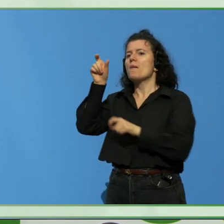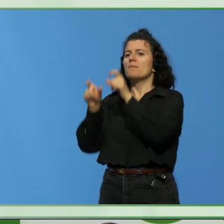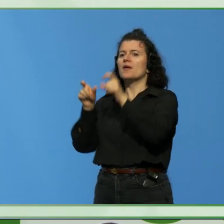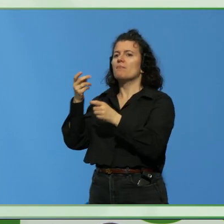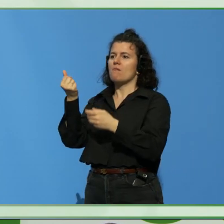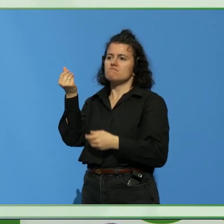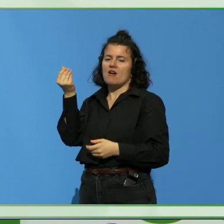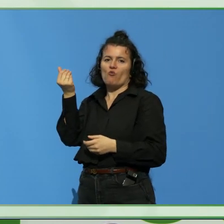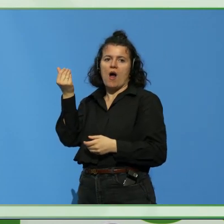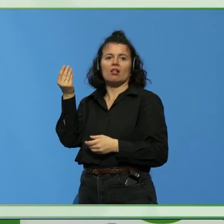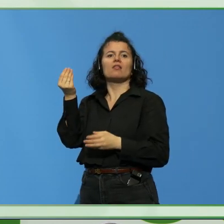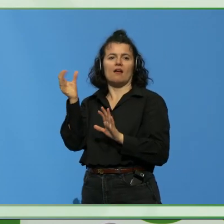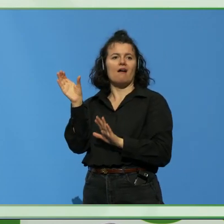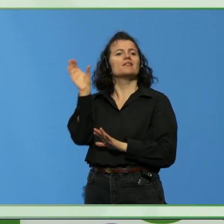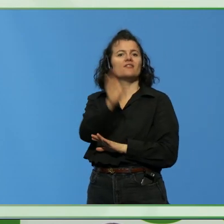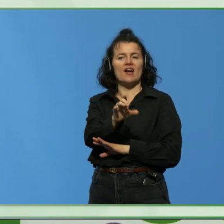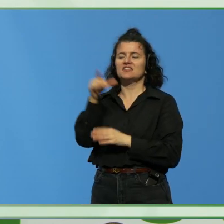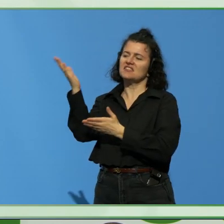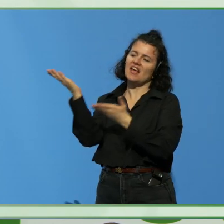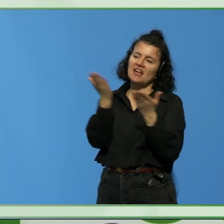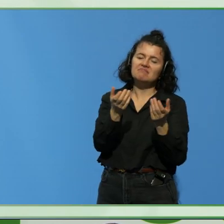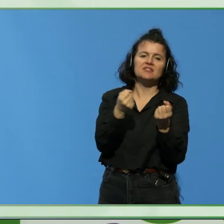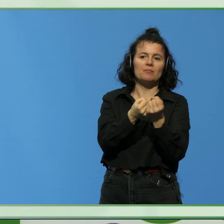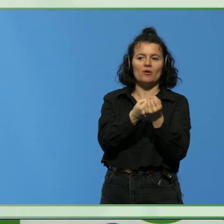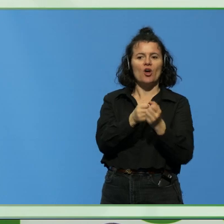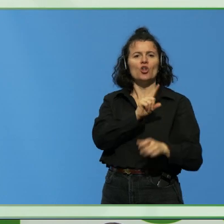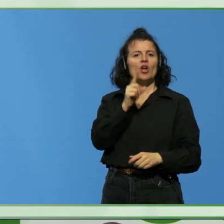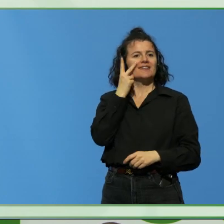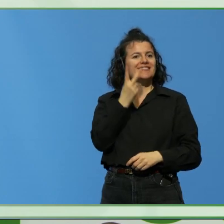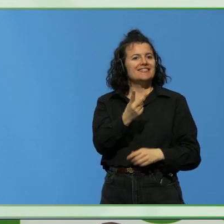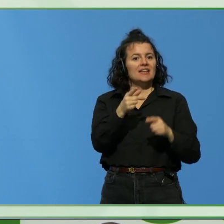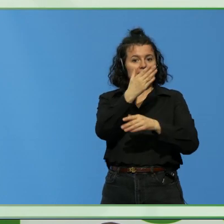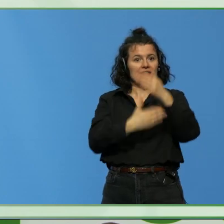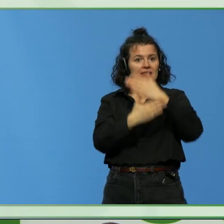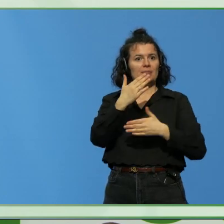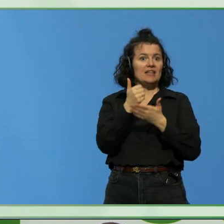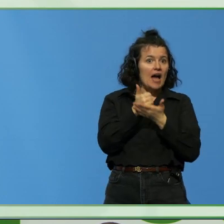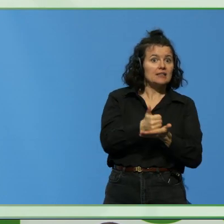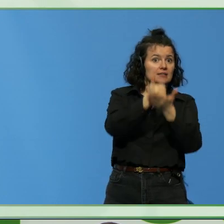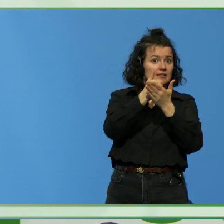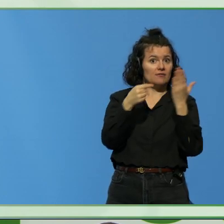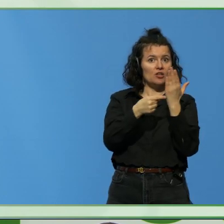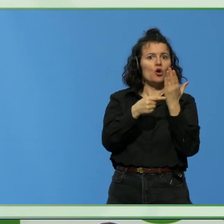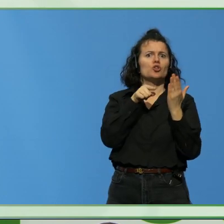a part of a mainstream conversation. We've rarely seen assistive technology